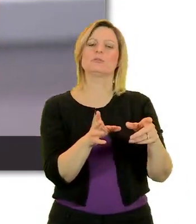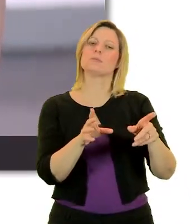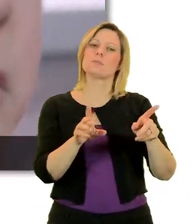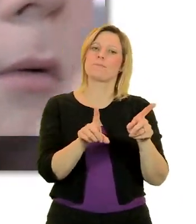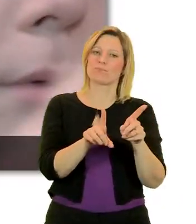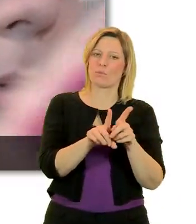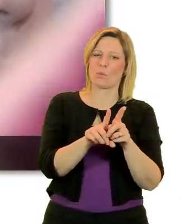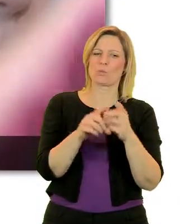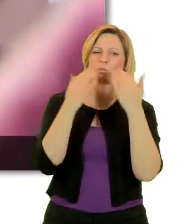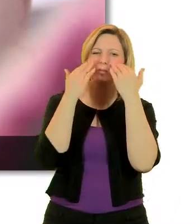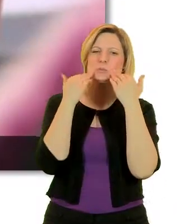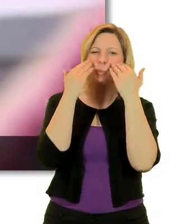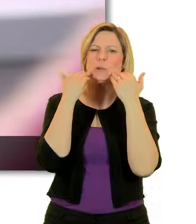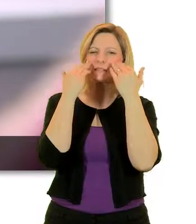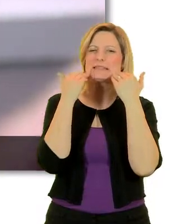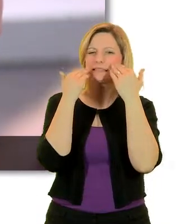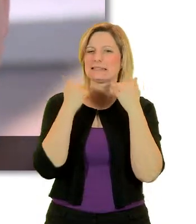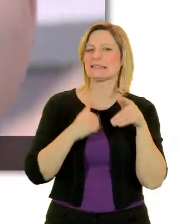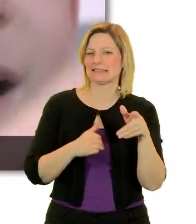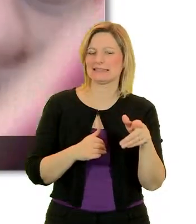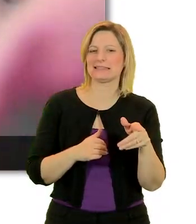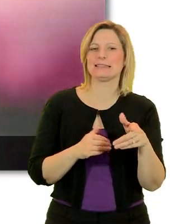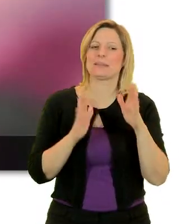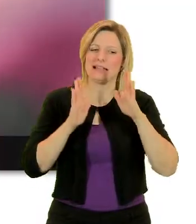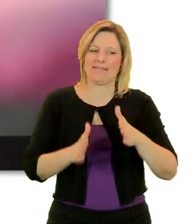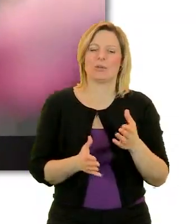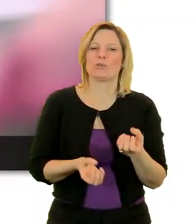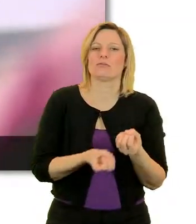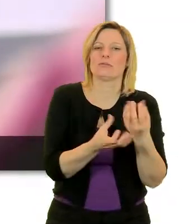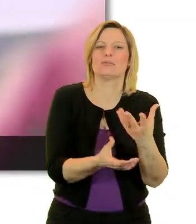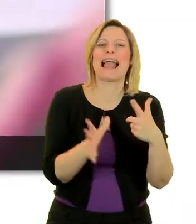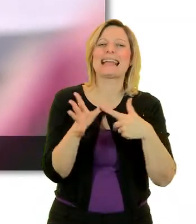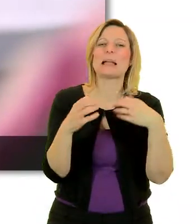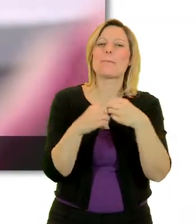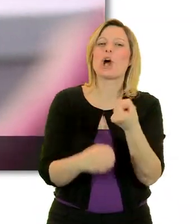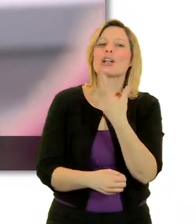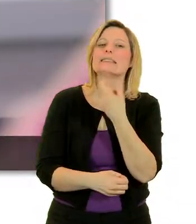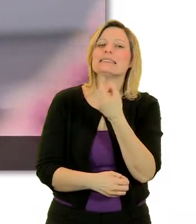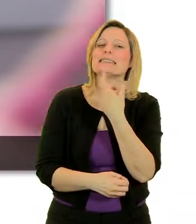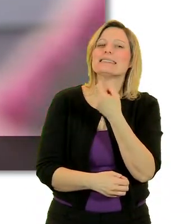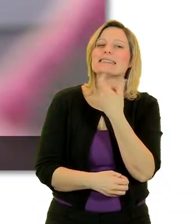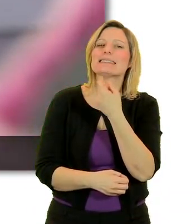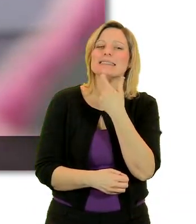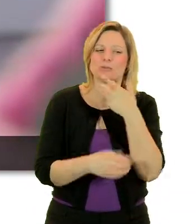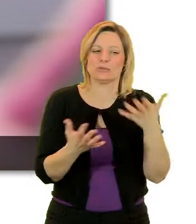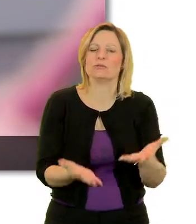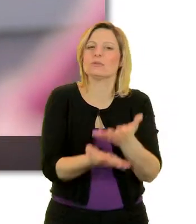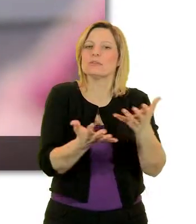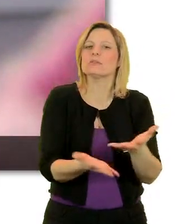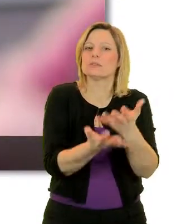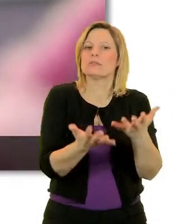had jaundice, and I think they just gave him, he didn't have an infection, but I think they just gave him